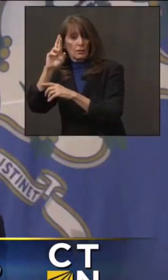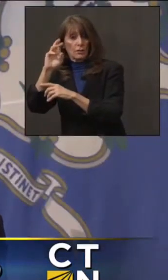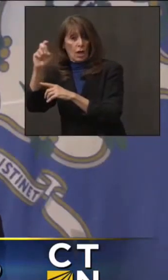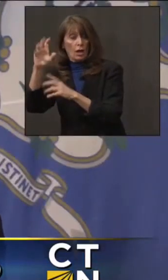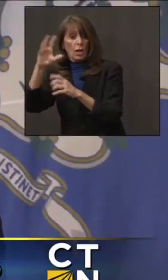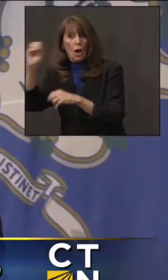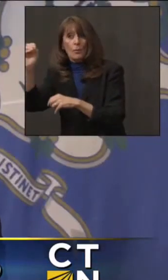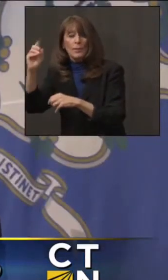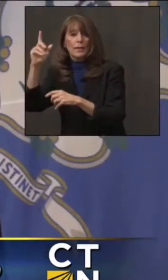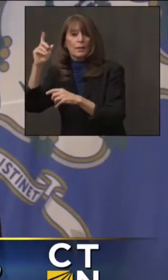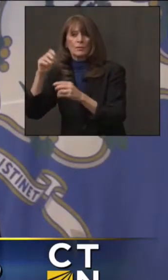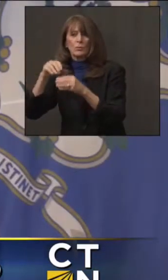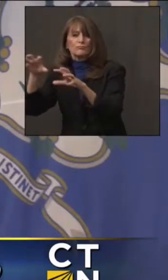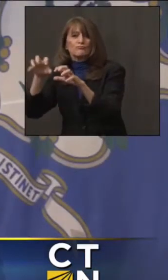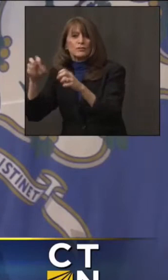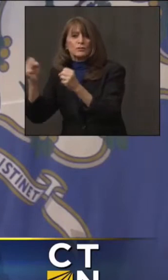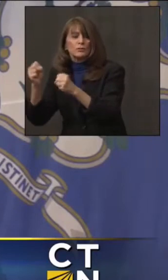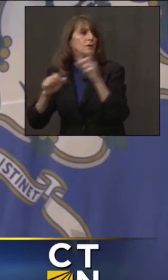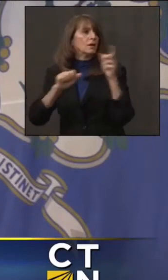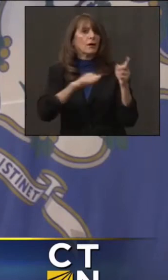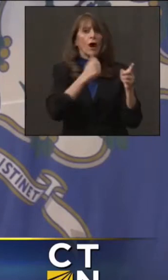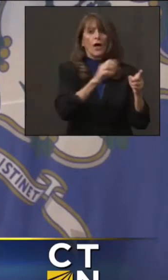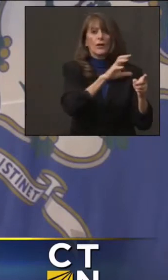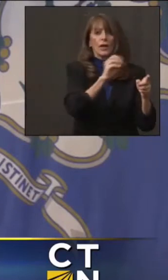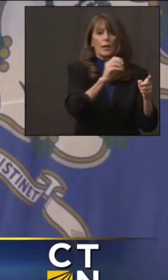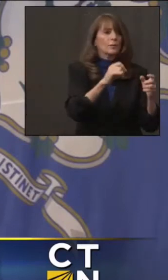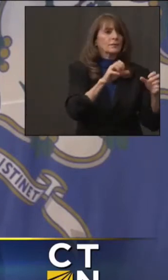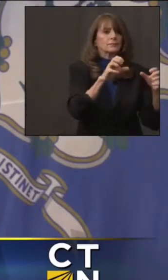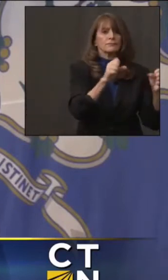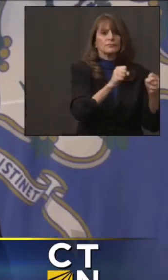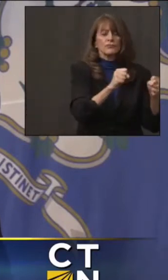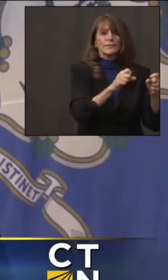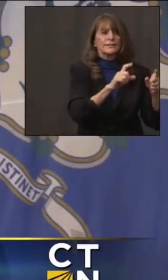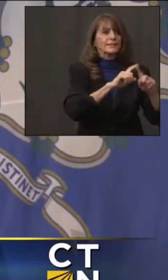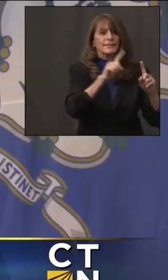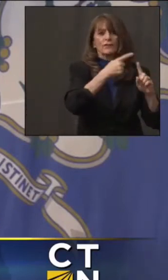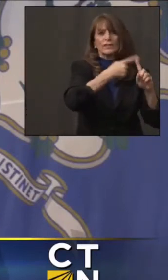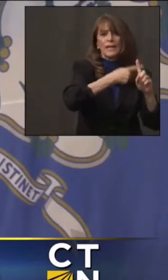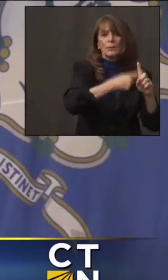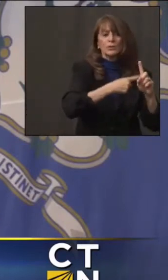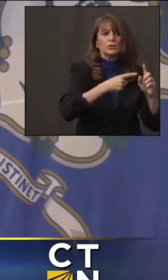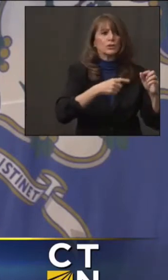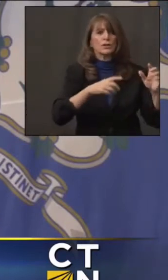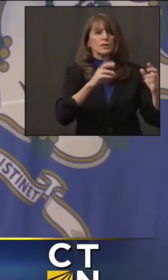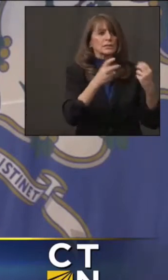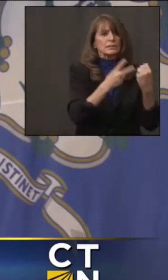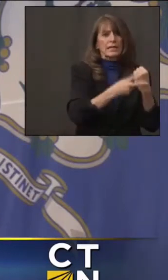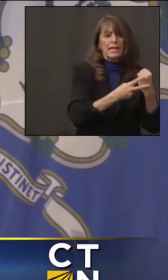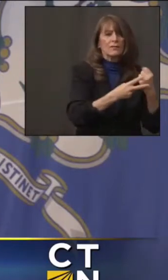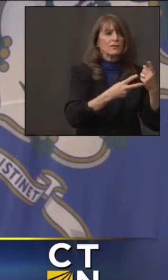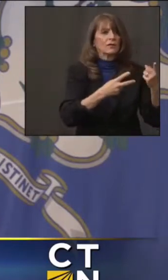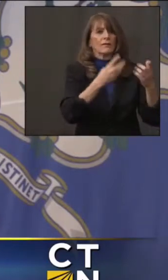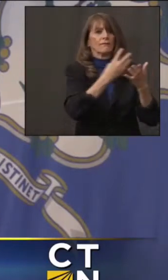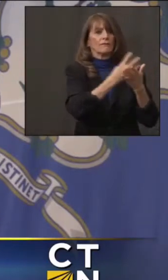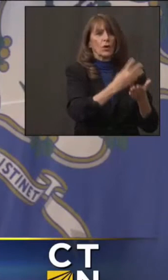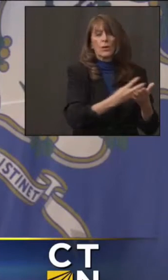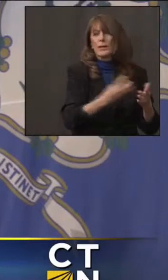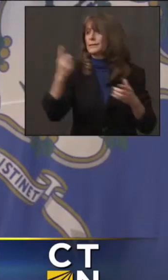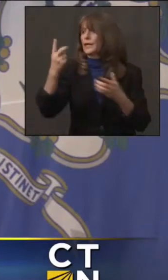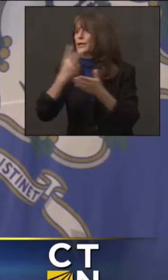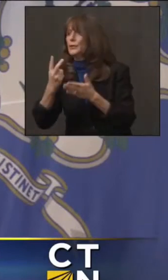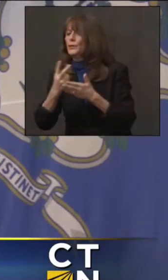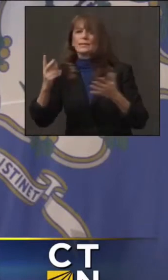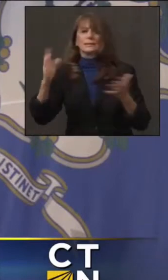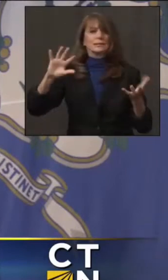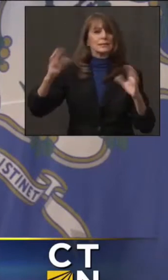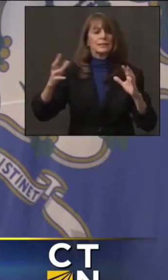every 3 weeks. Moderna, you refrigerate it at a different temperature. That's every 4 weeks. And that's why we